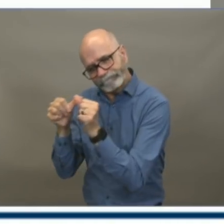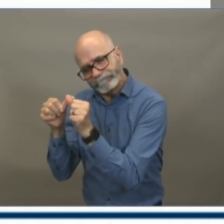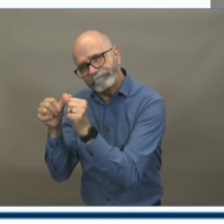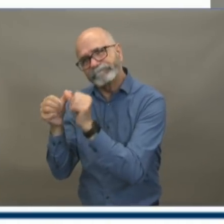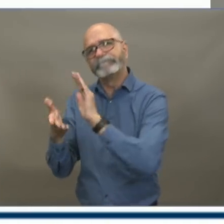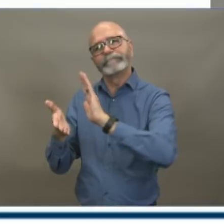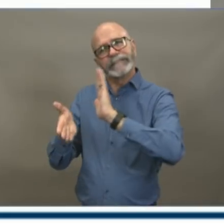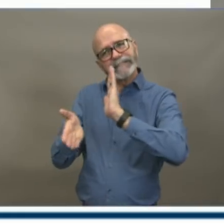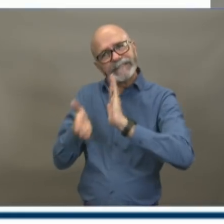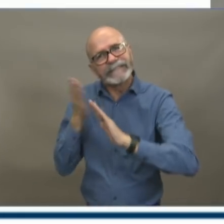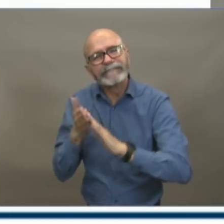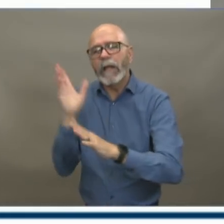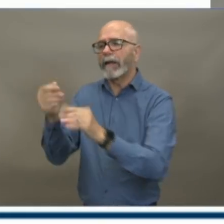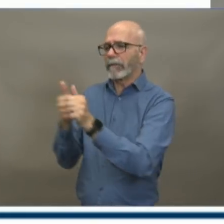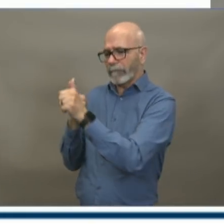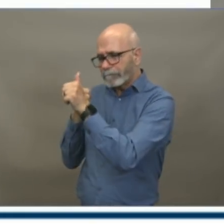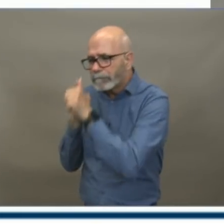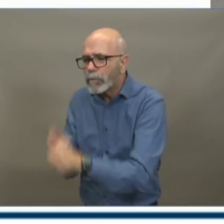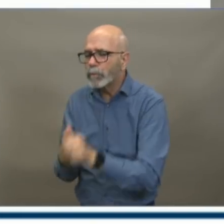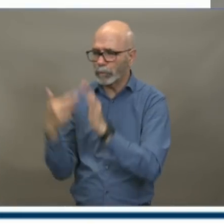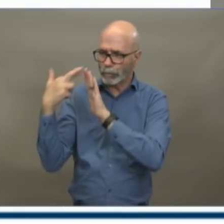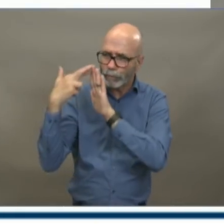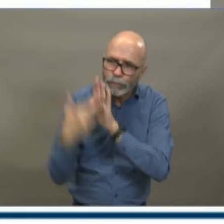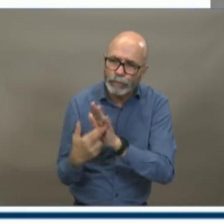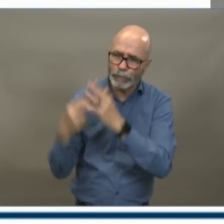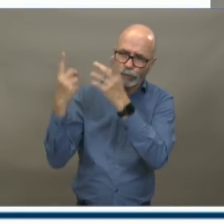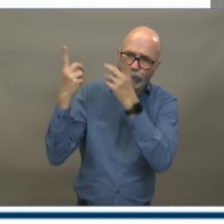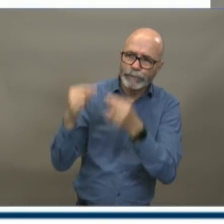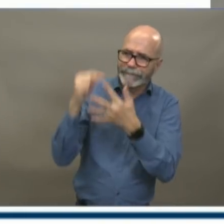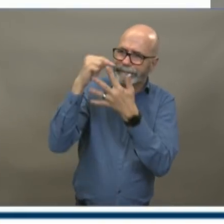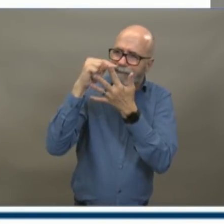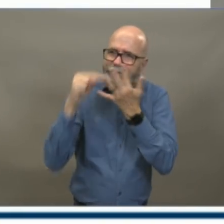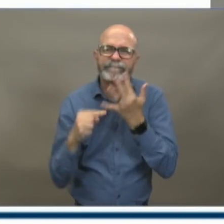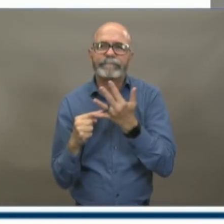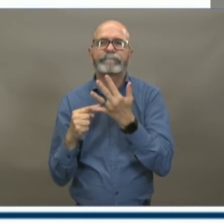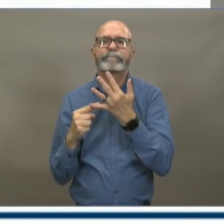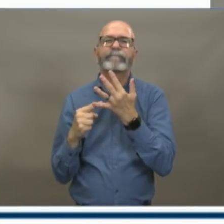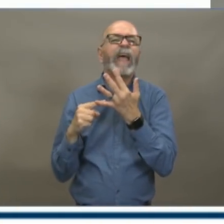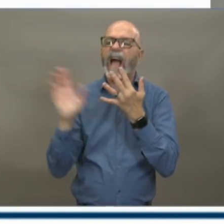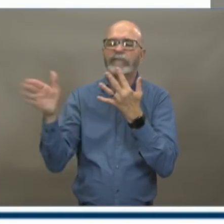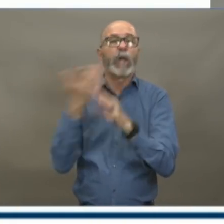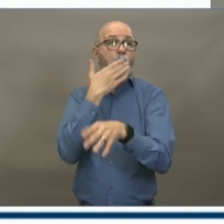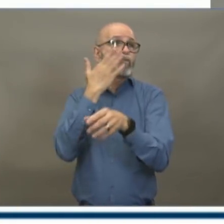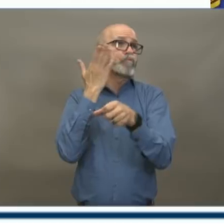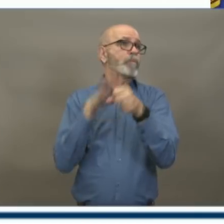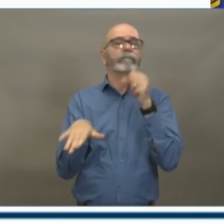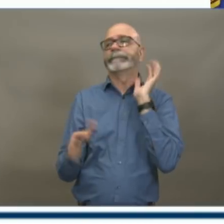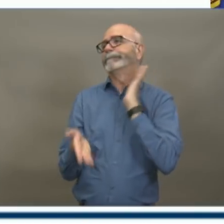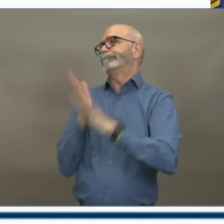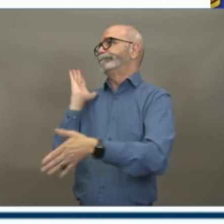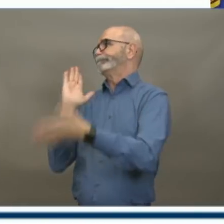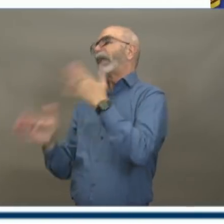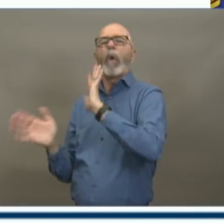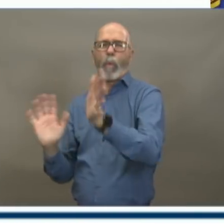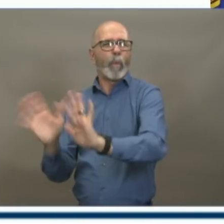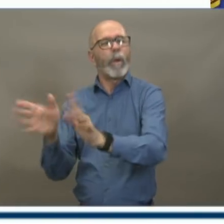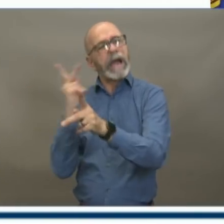the necessary precautions. We are not able to let up yet. Premier. Thank you, Dr. Strang.